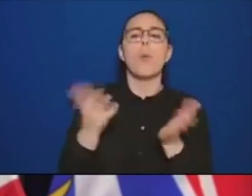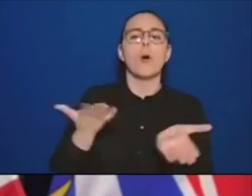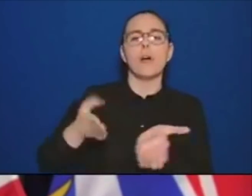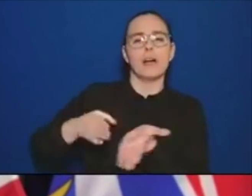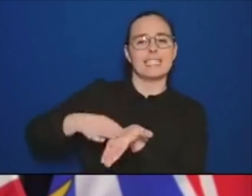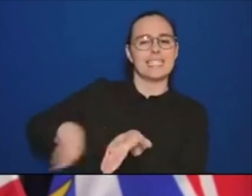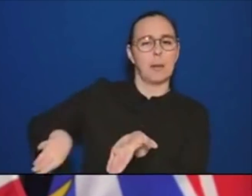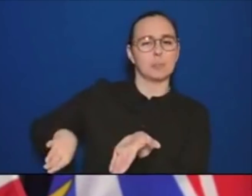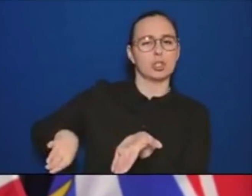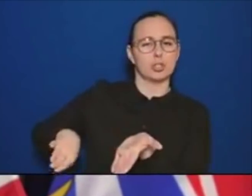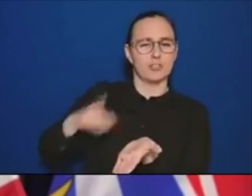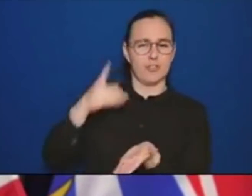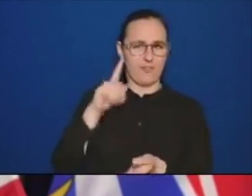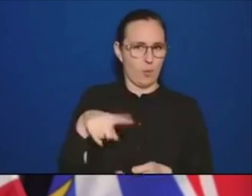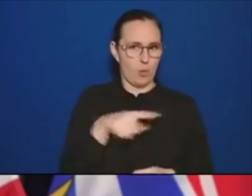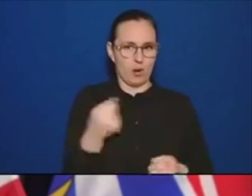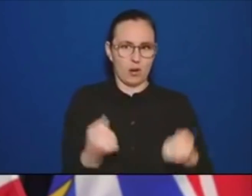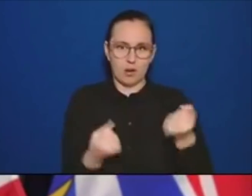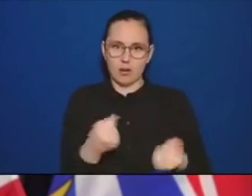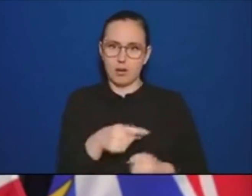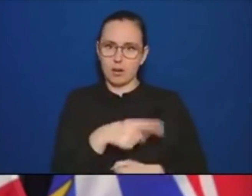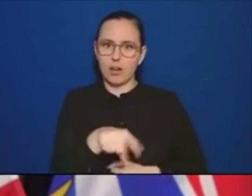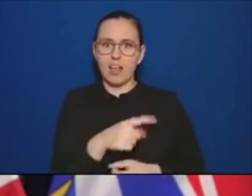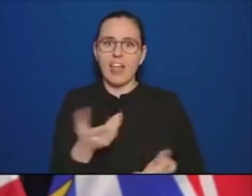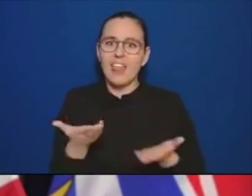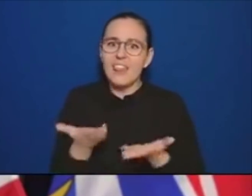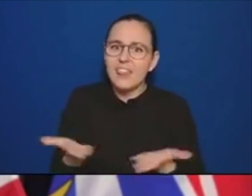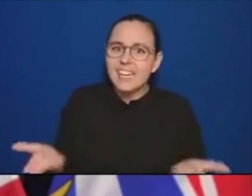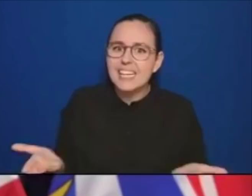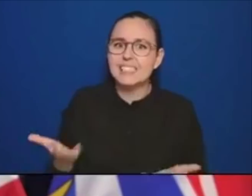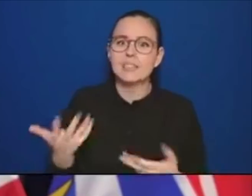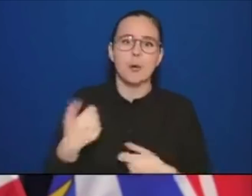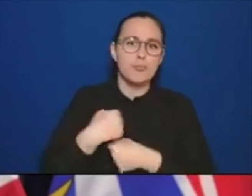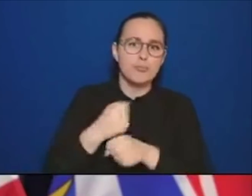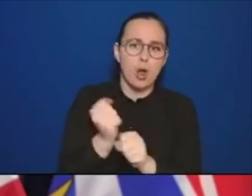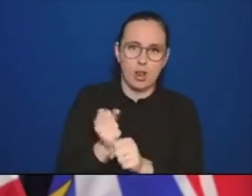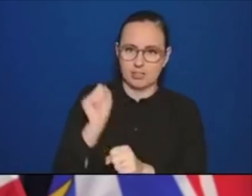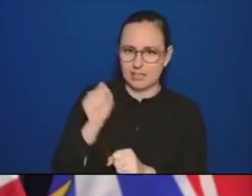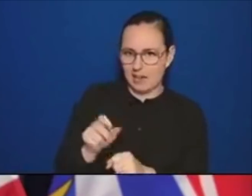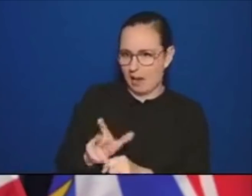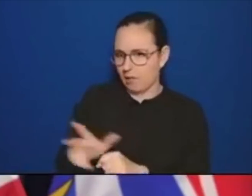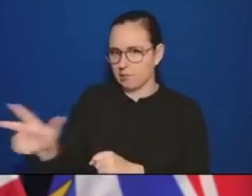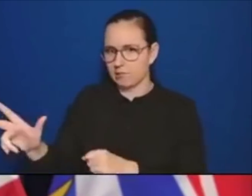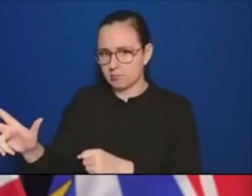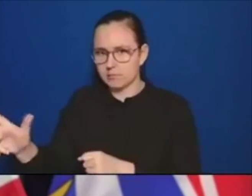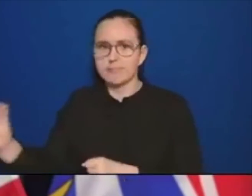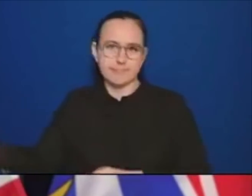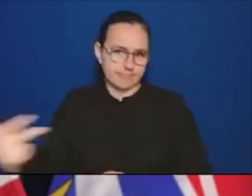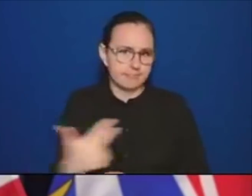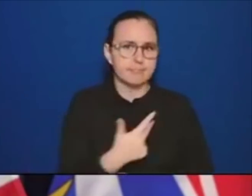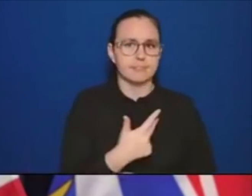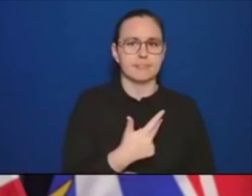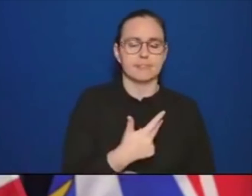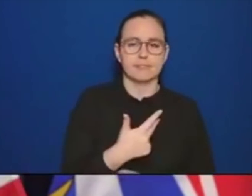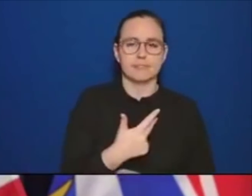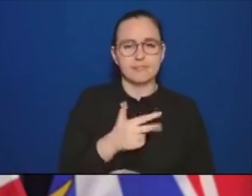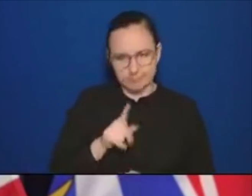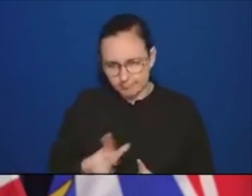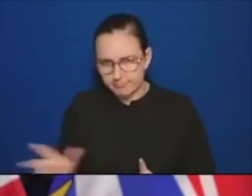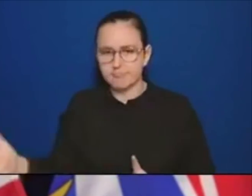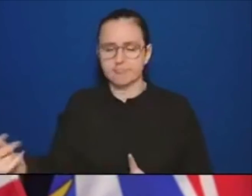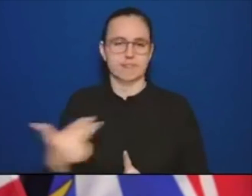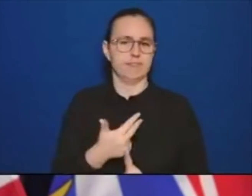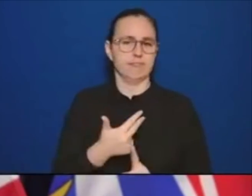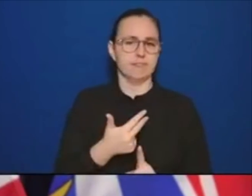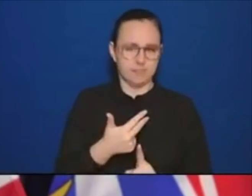even more essential goods and products to move on alternate routes through the U.S., through highways in northern Washington to reconnect